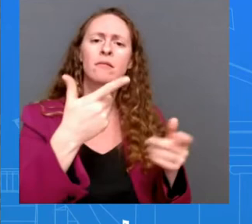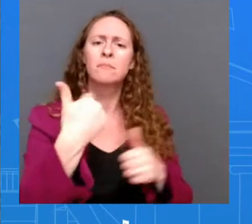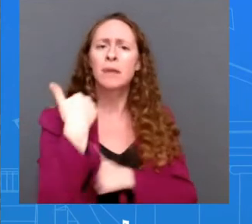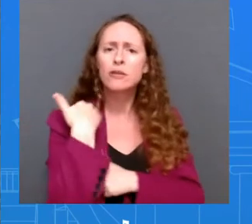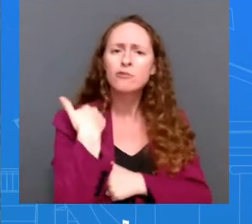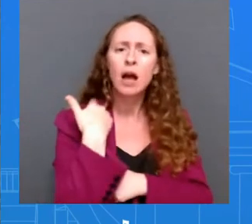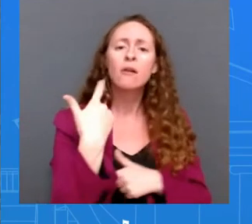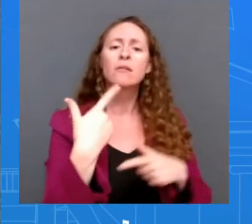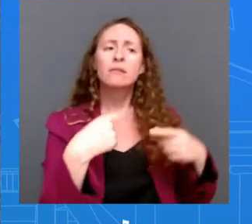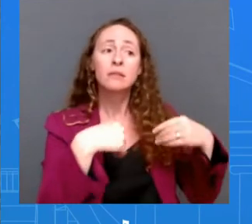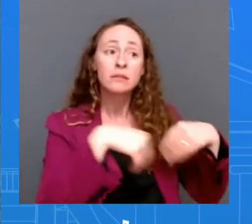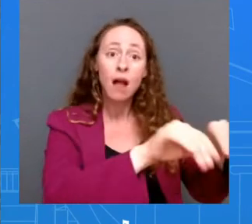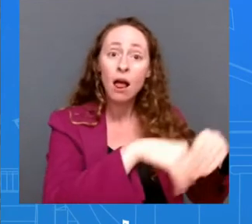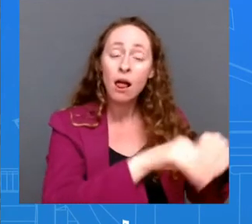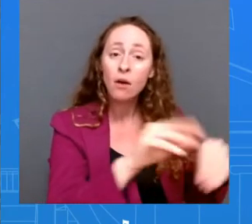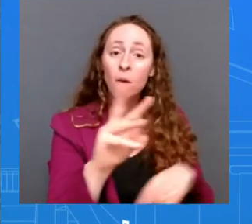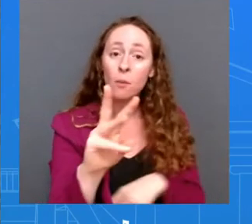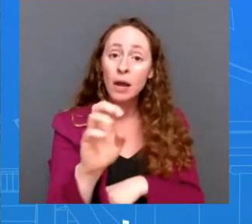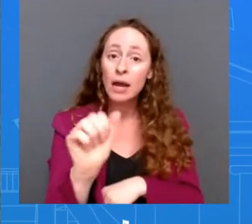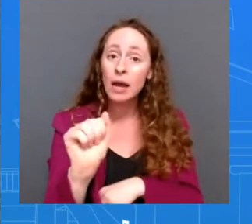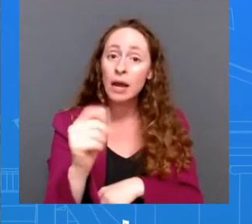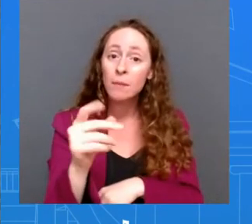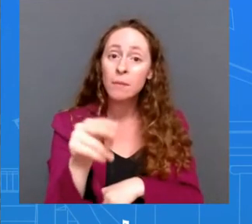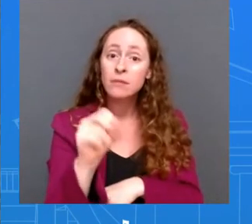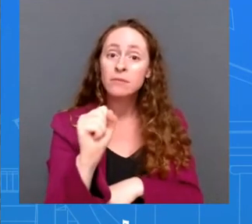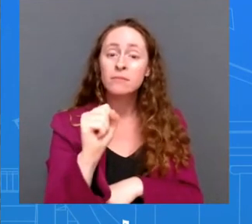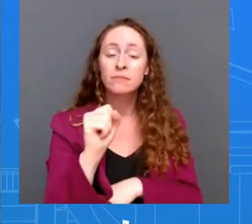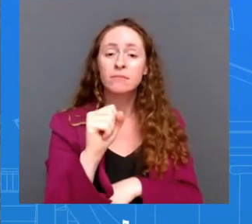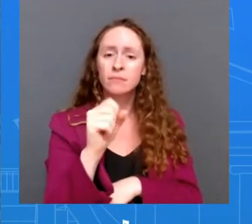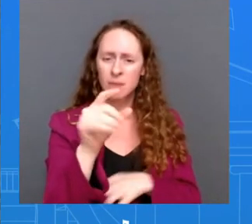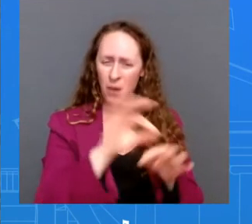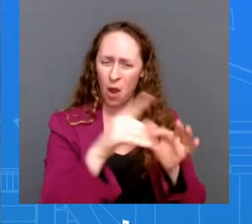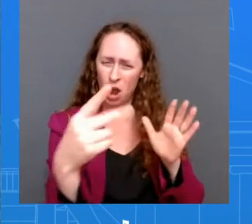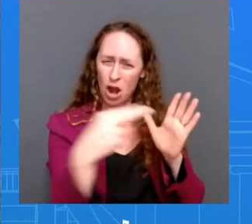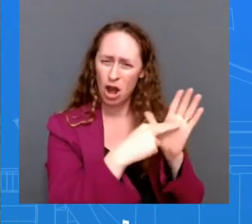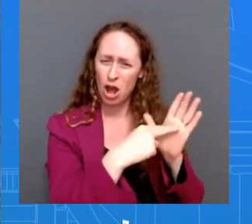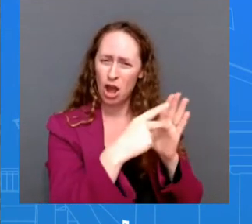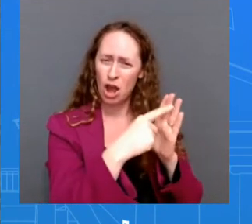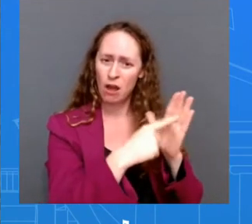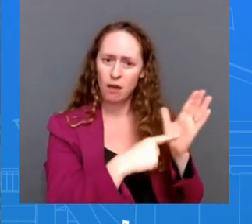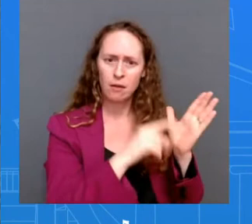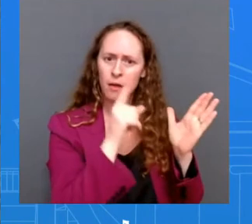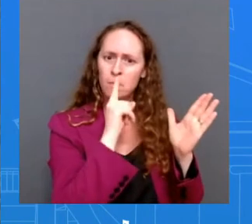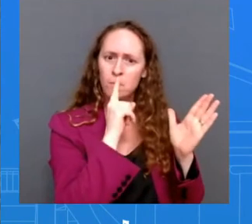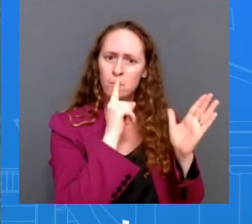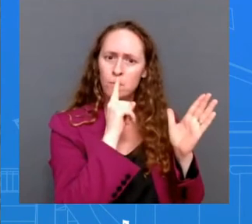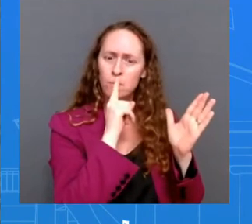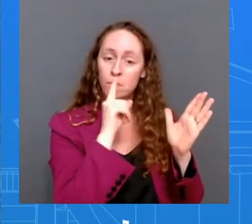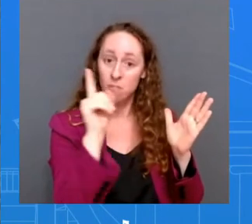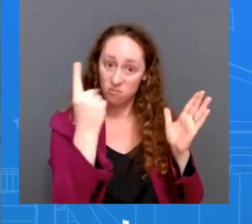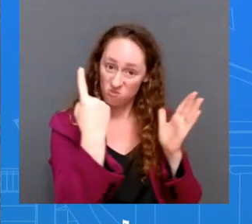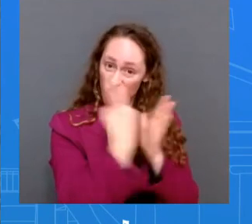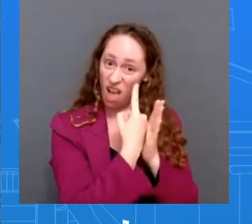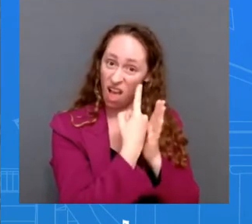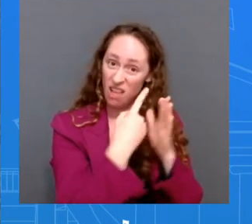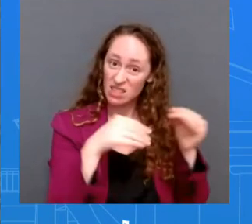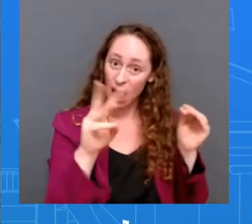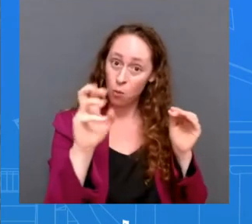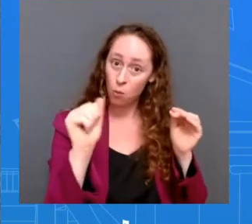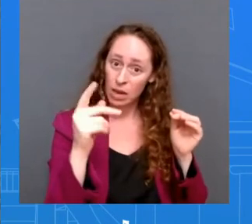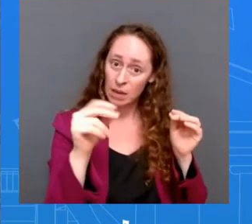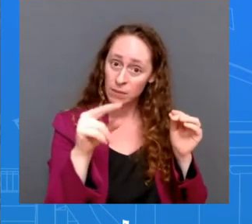there's an awful lot more to it than just arms sales. And we fully respect that law of the land, will follow that law of the